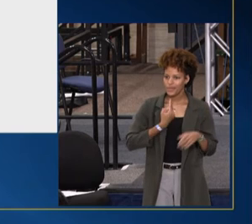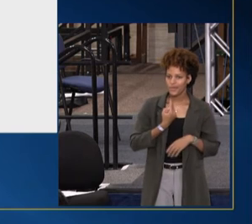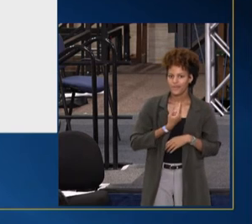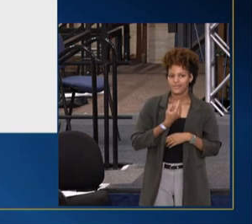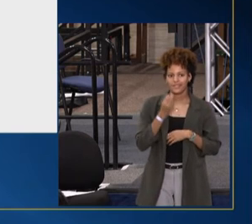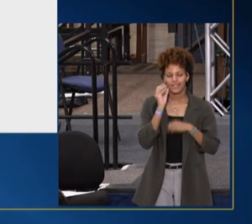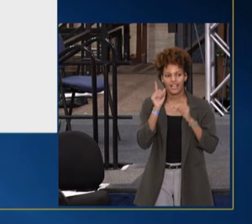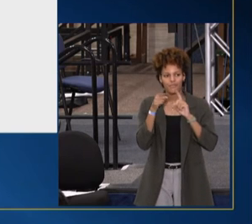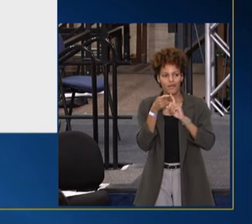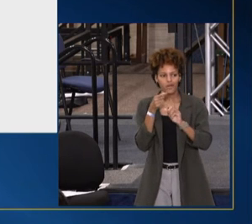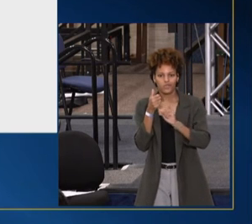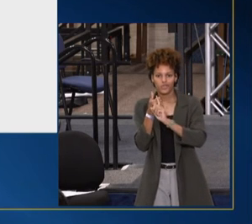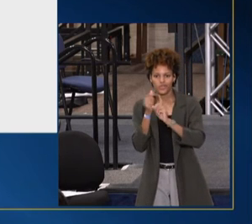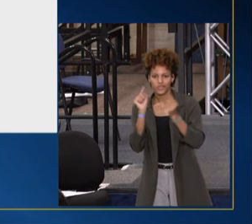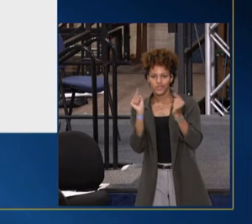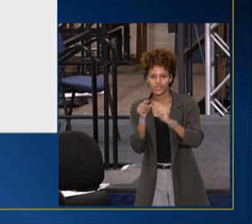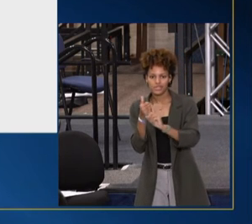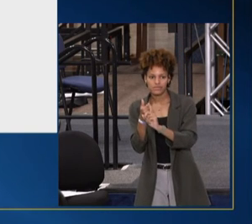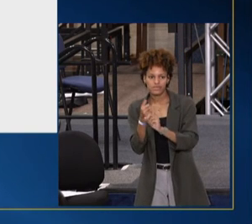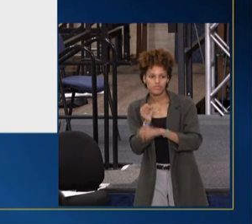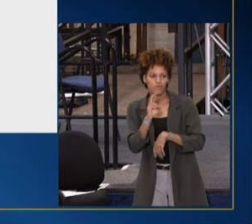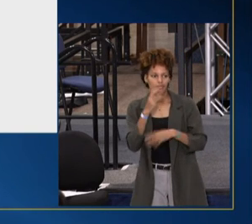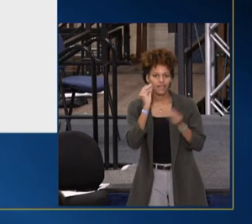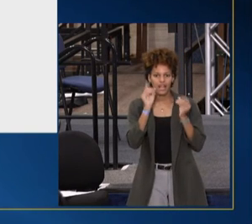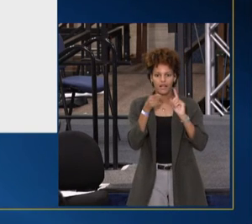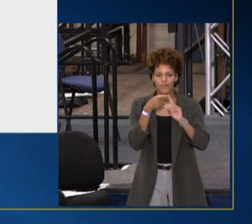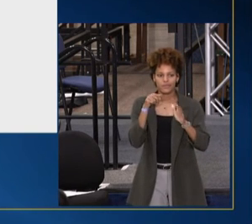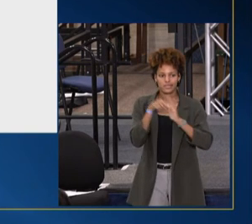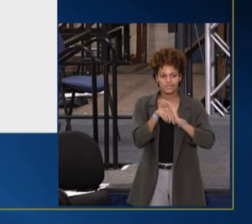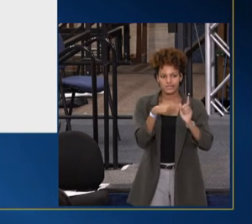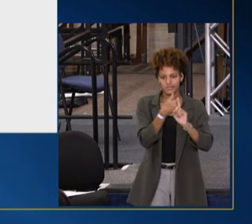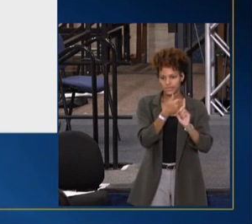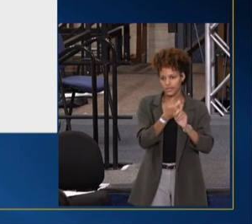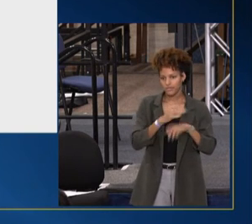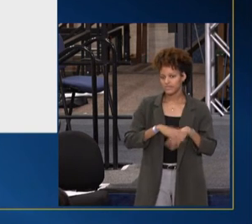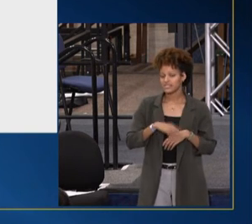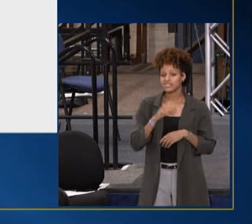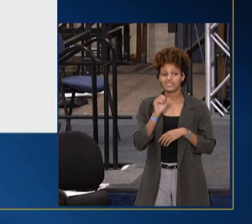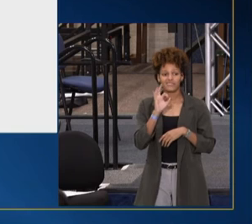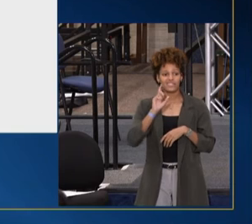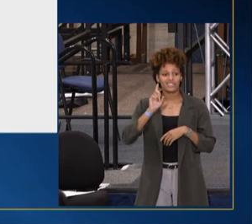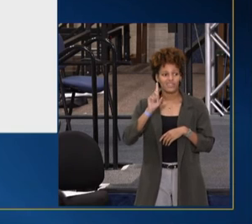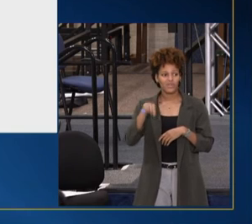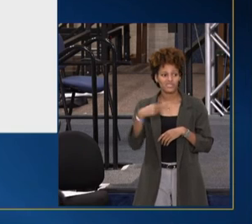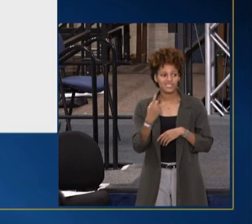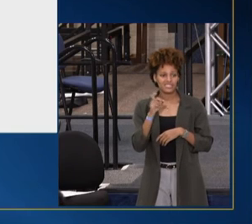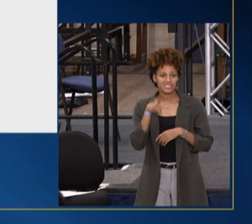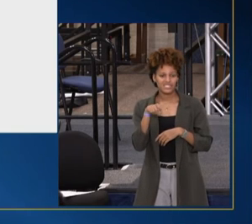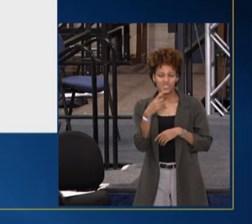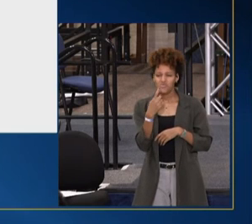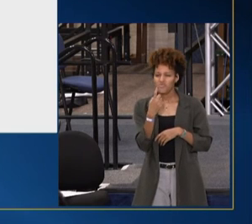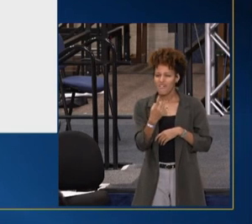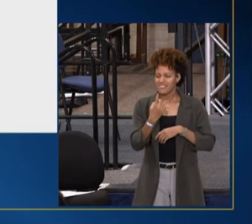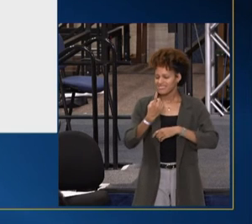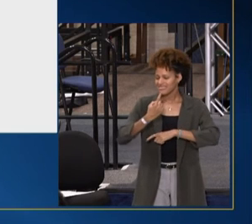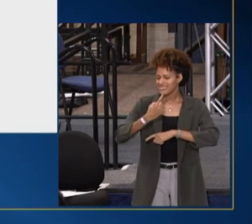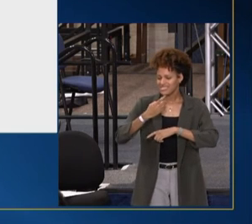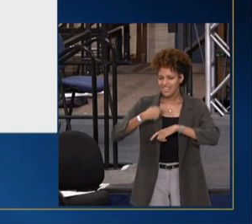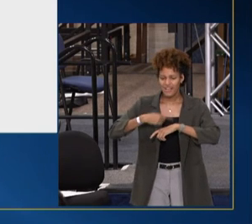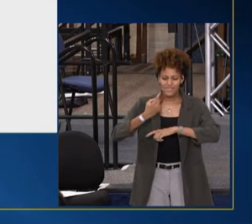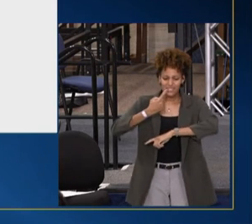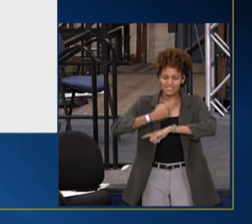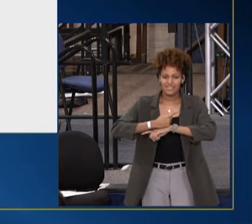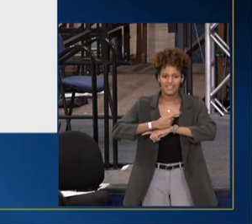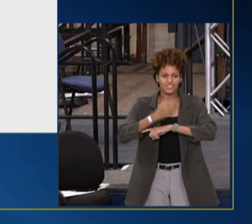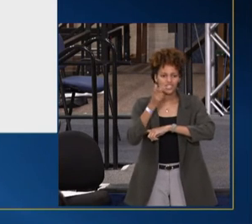they're thinking about hurting themselves, when they're thinking about killing themselves, when they just need for once that day to hear somebody